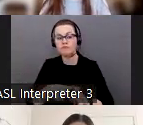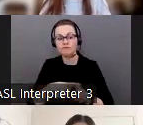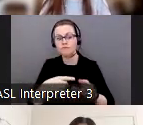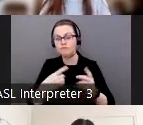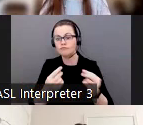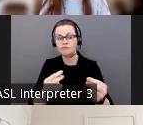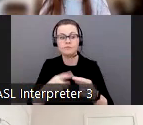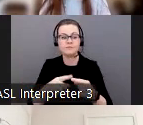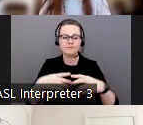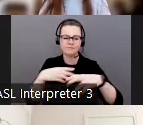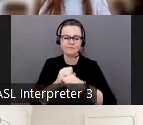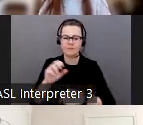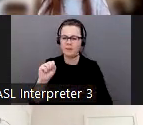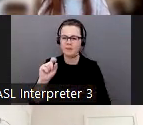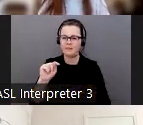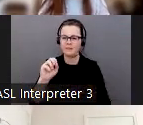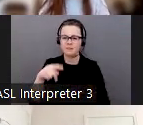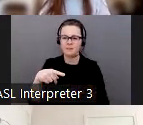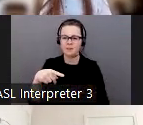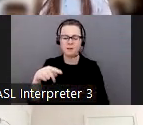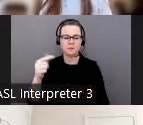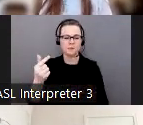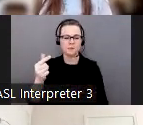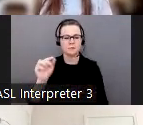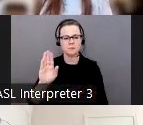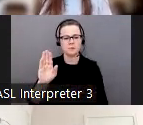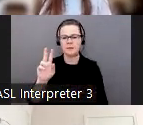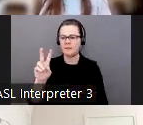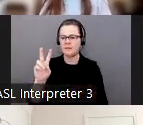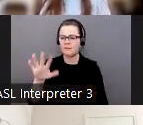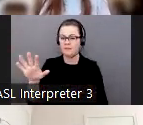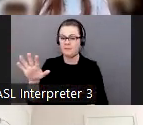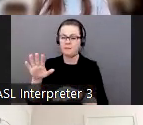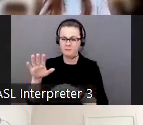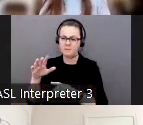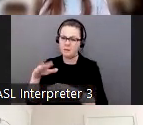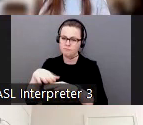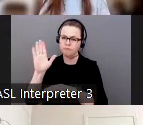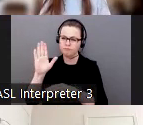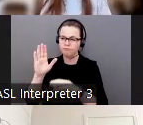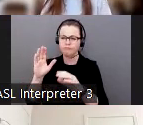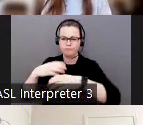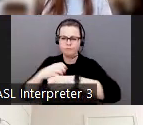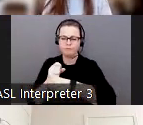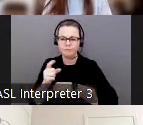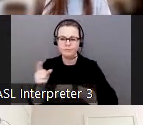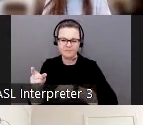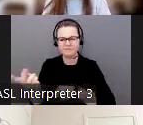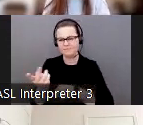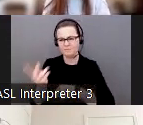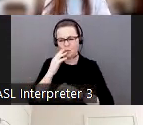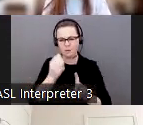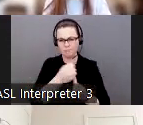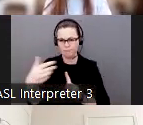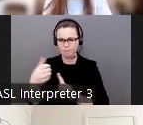55 Plus, which our speakers will give more information about. I am pleased to be joined today by two